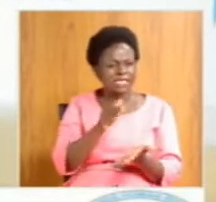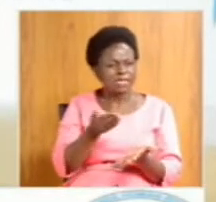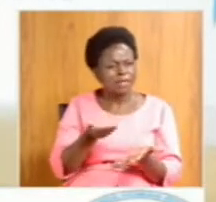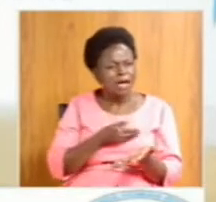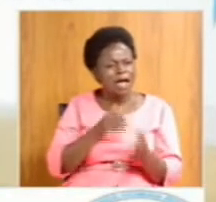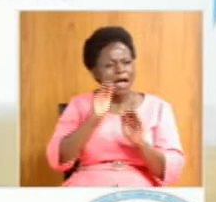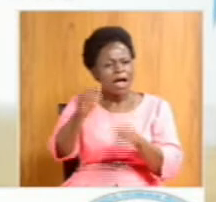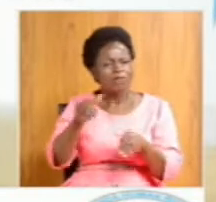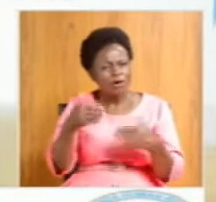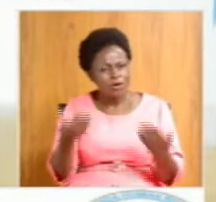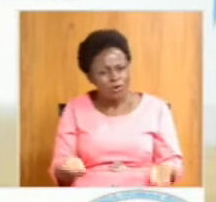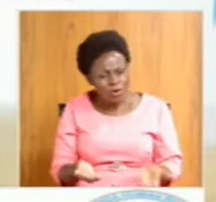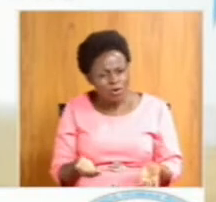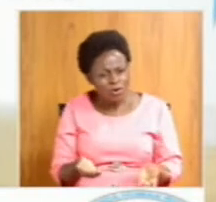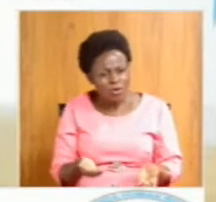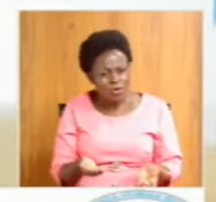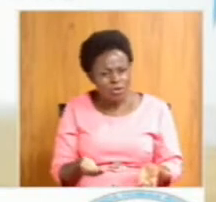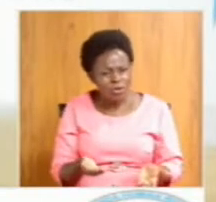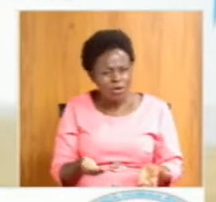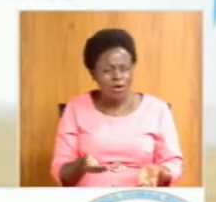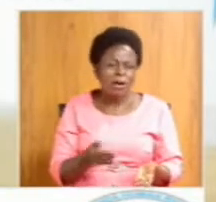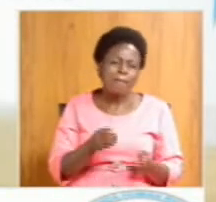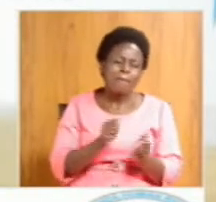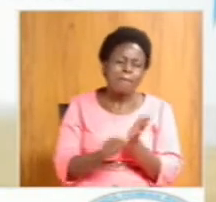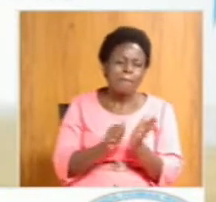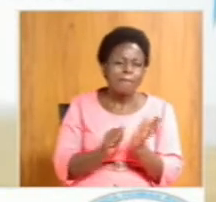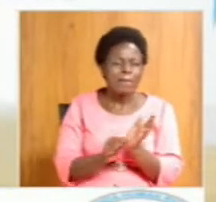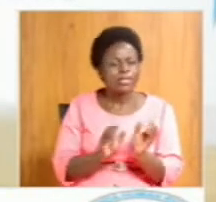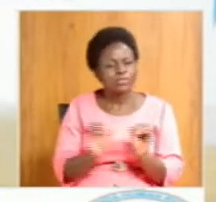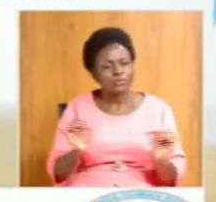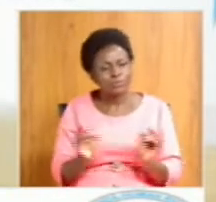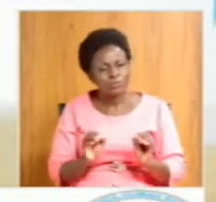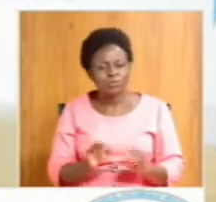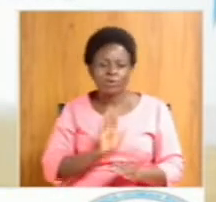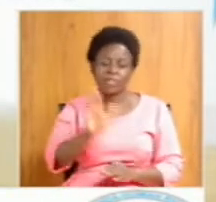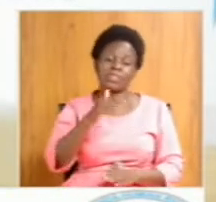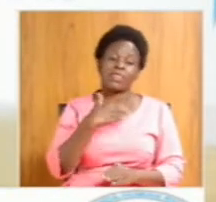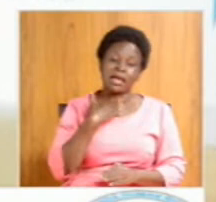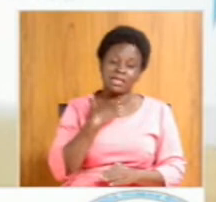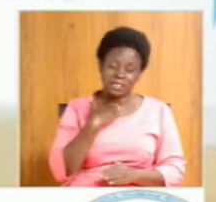don't have hoys, we don't have maize. So their needs